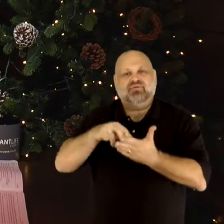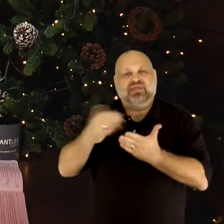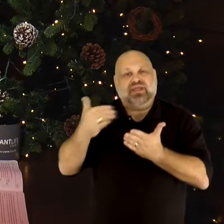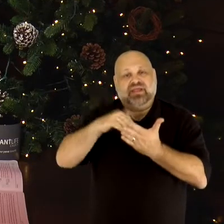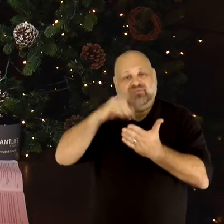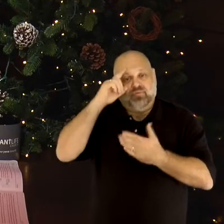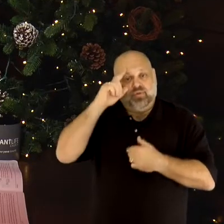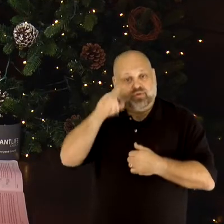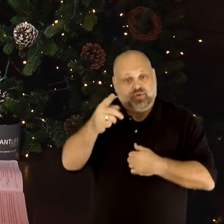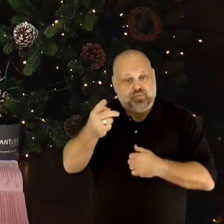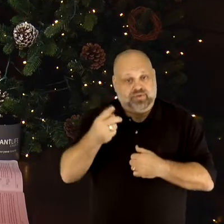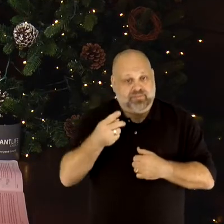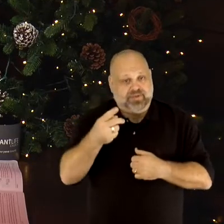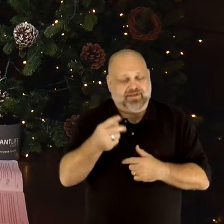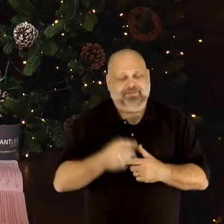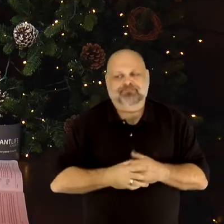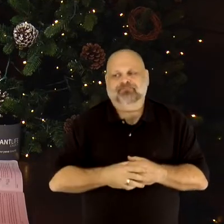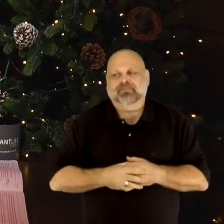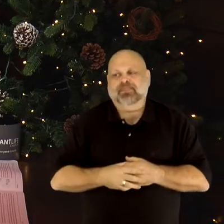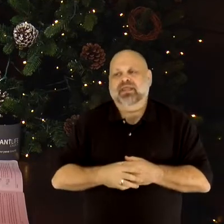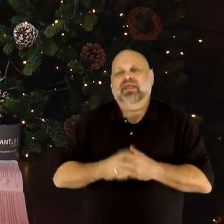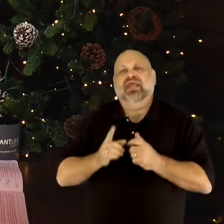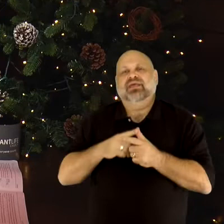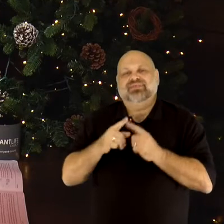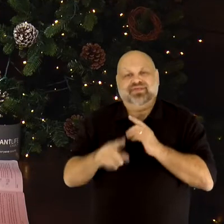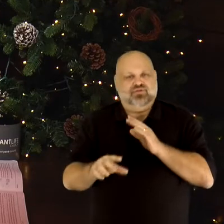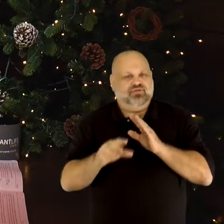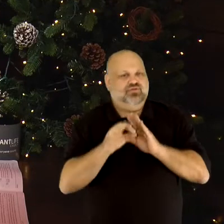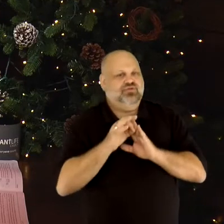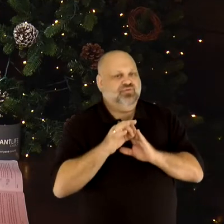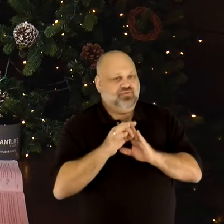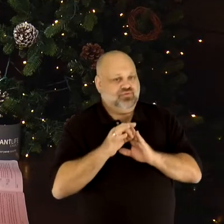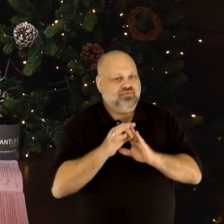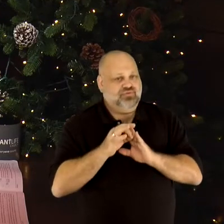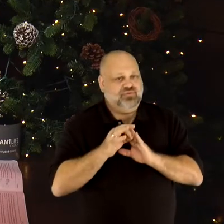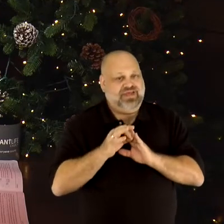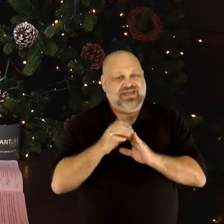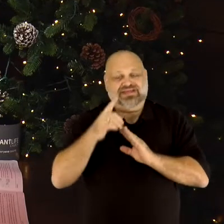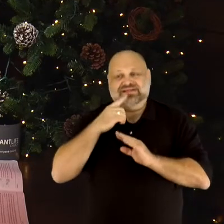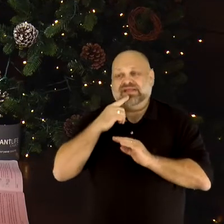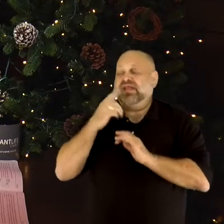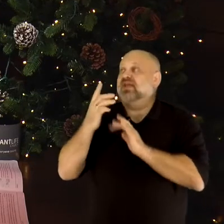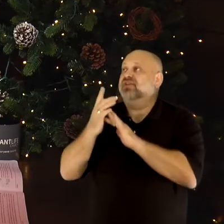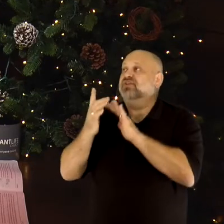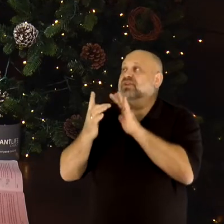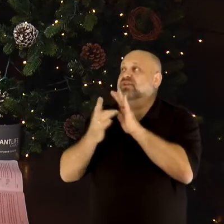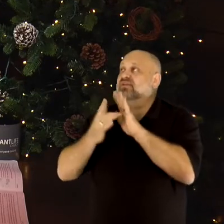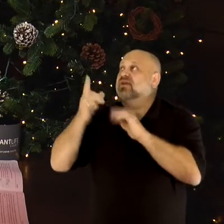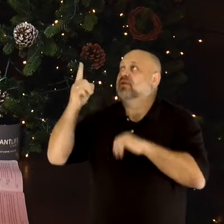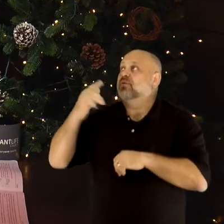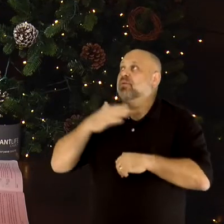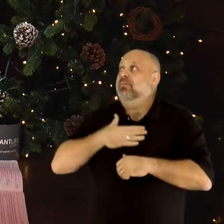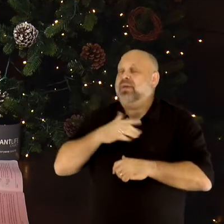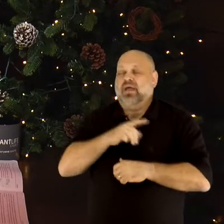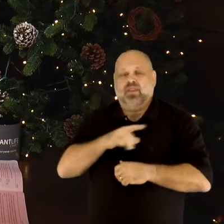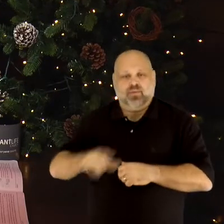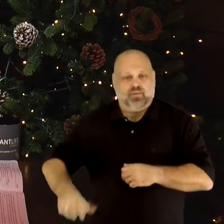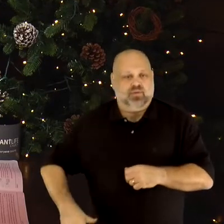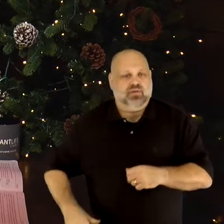again for you and me. And then you choose and say, Jesus, You're my